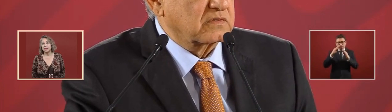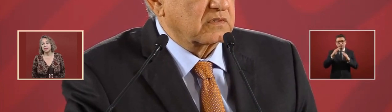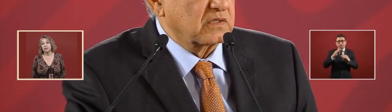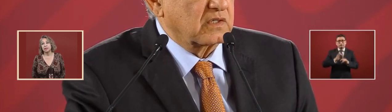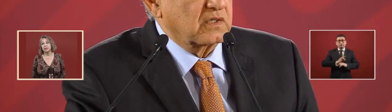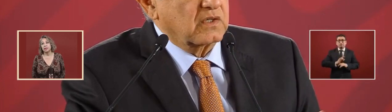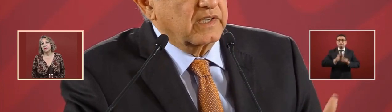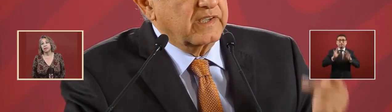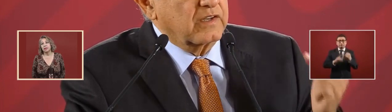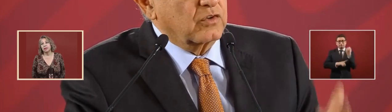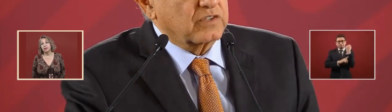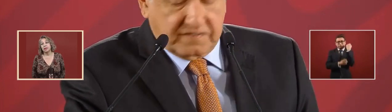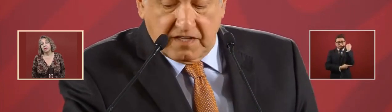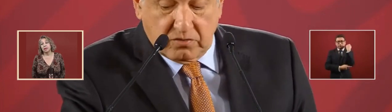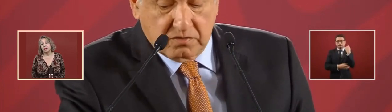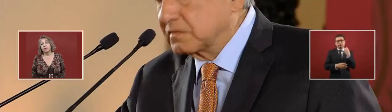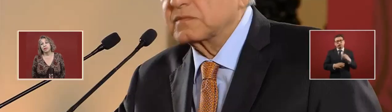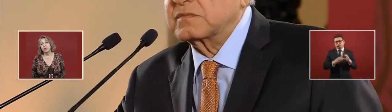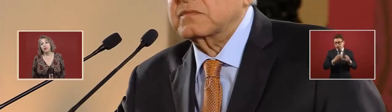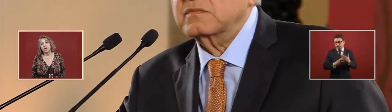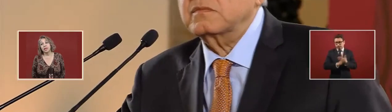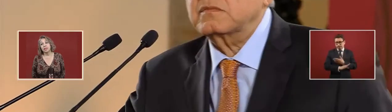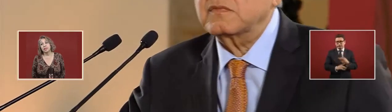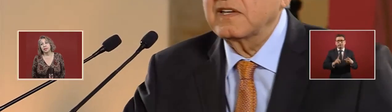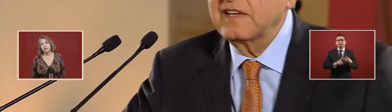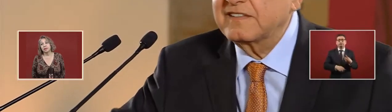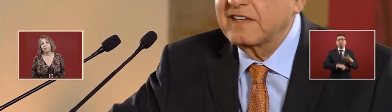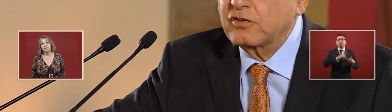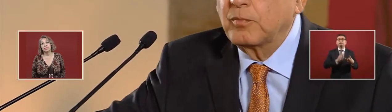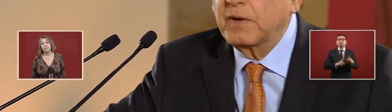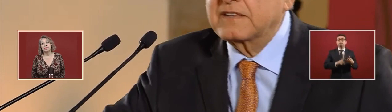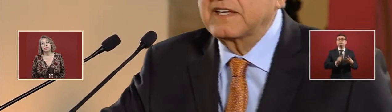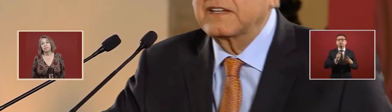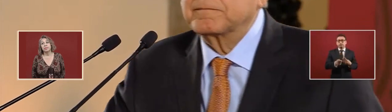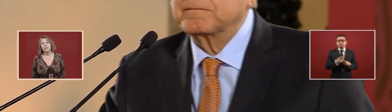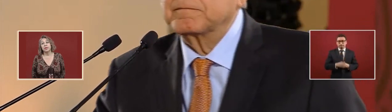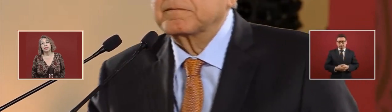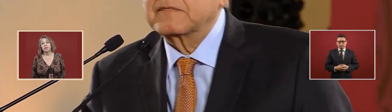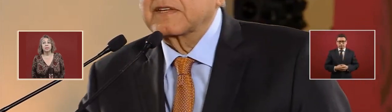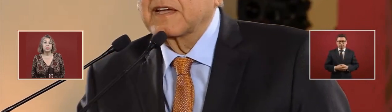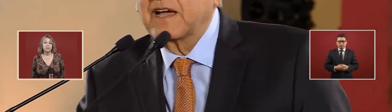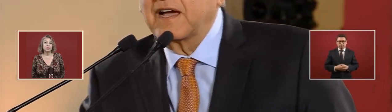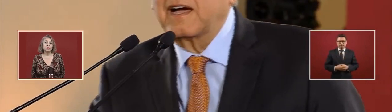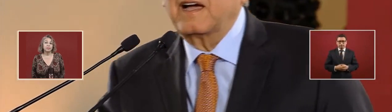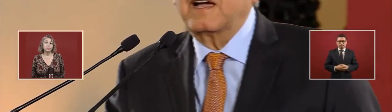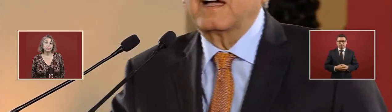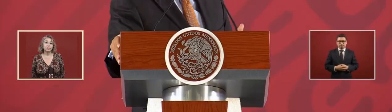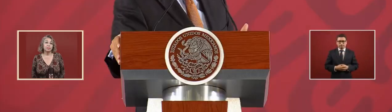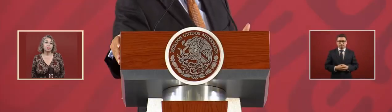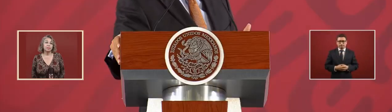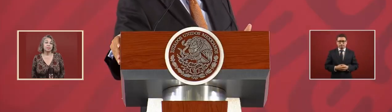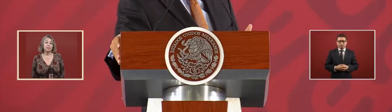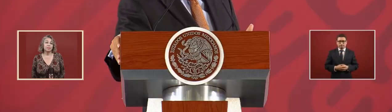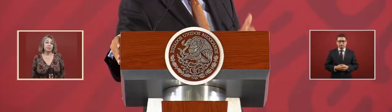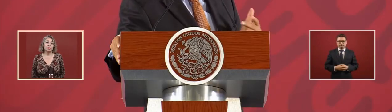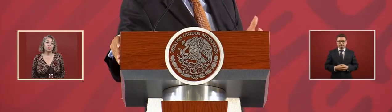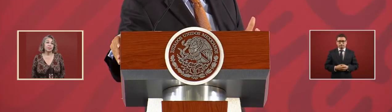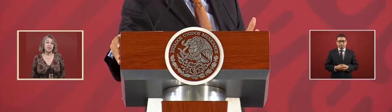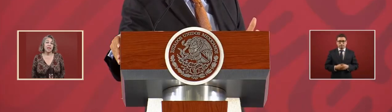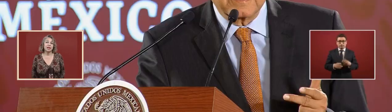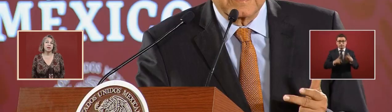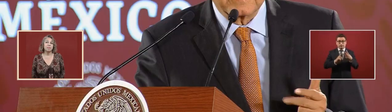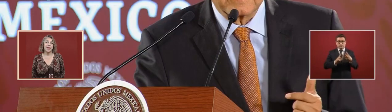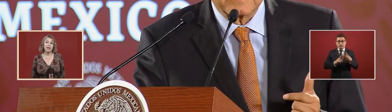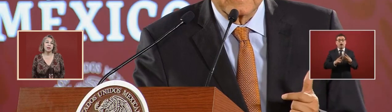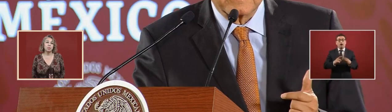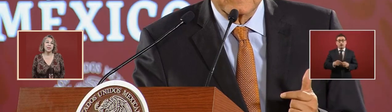pregnancies. Lo tercero. The third is. Es el combate a la obesidad.